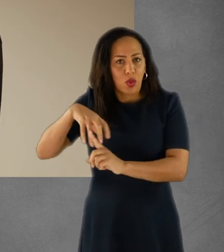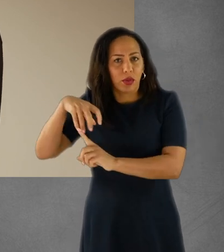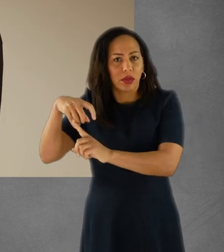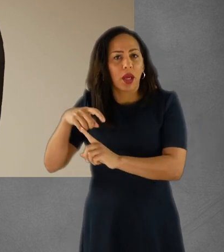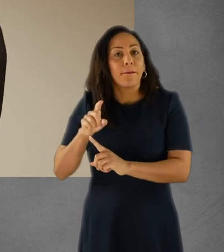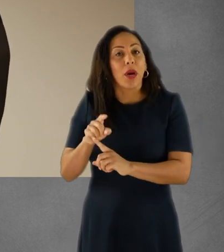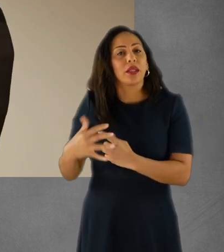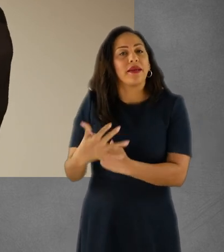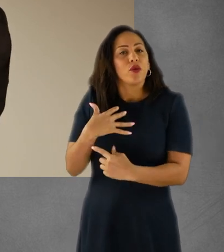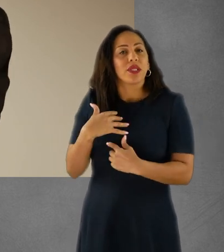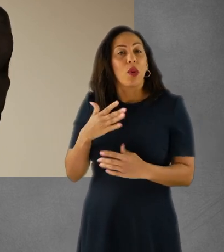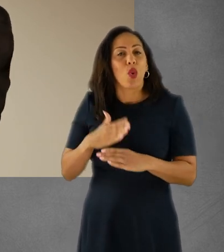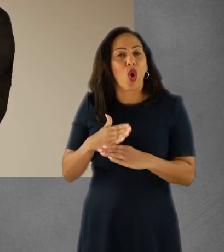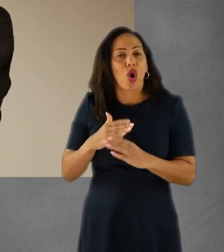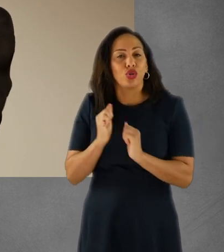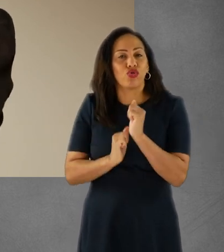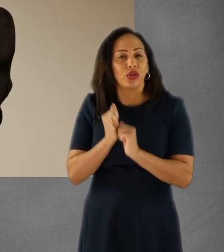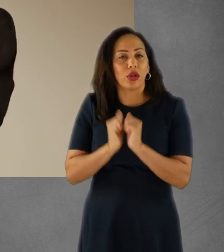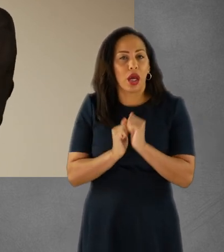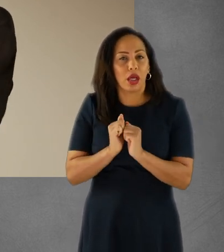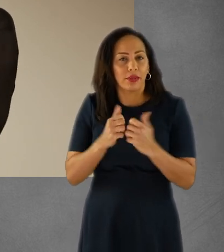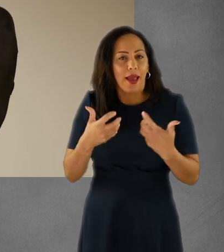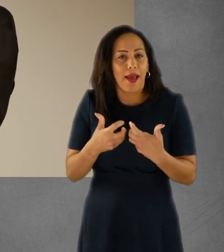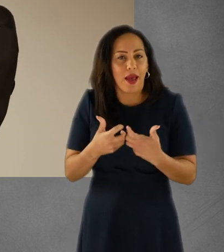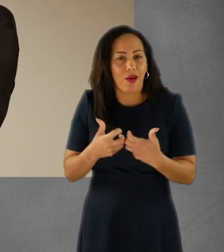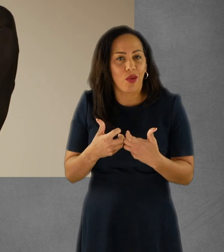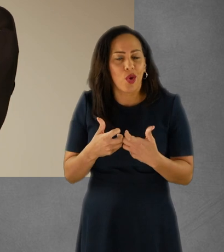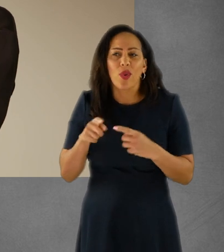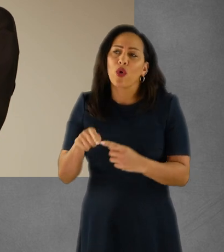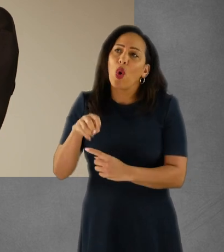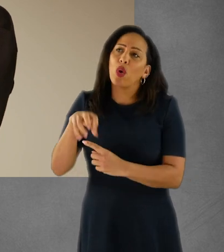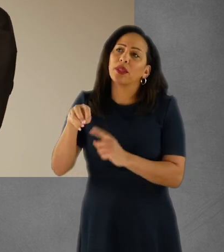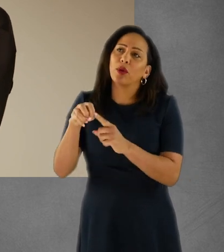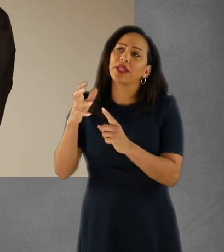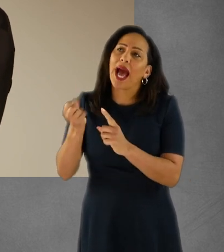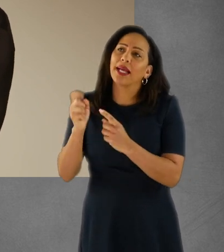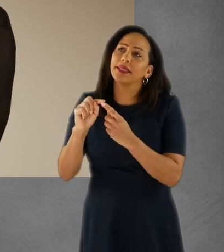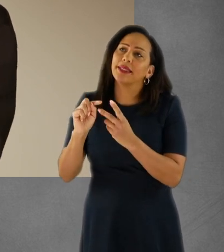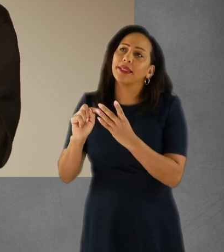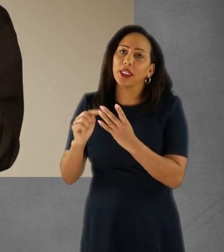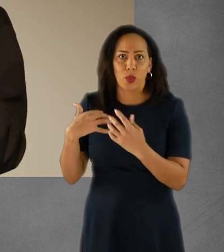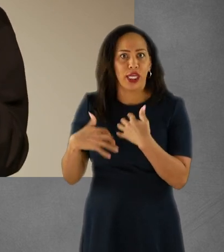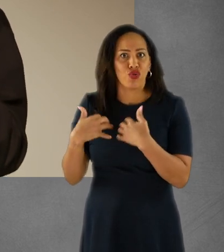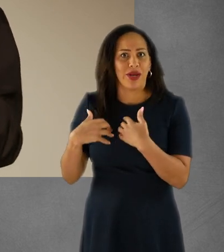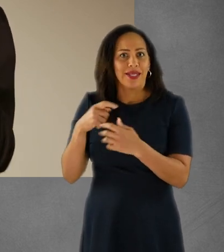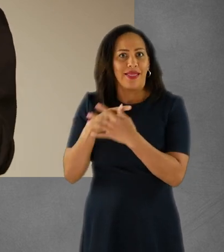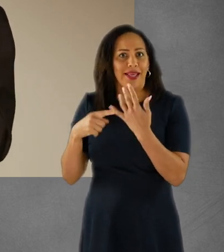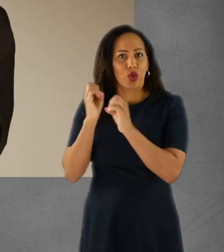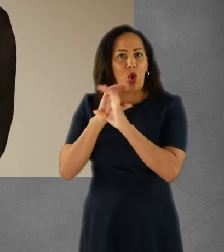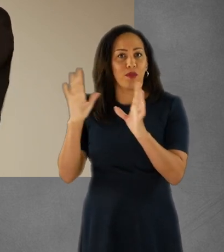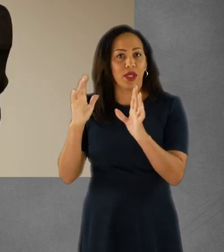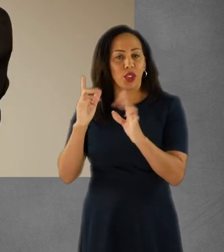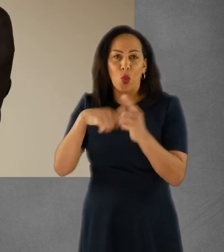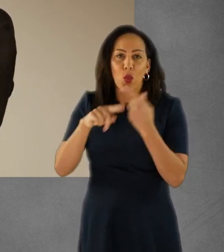making of this work is that after teasing out these things that the octopus has that we were really interested in, we sort of went off